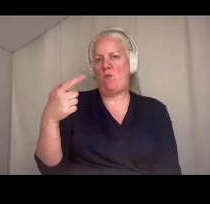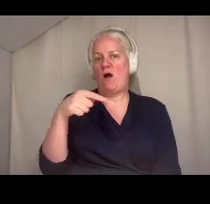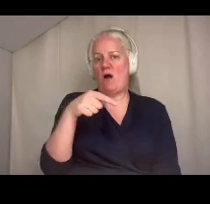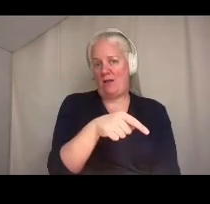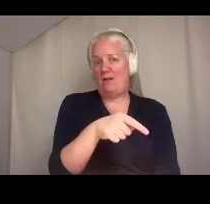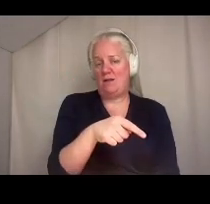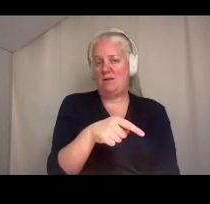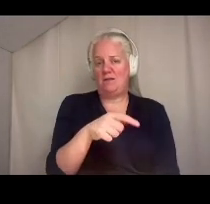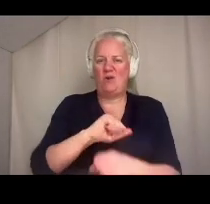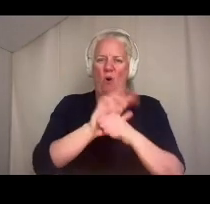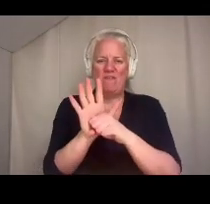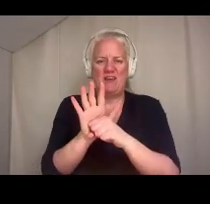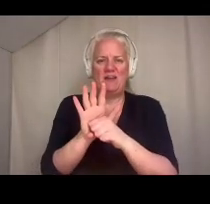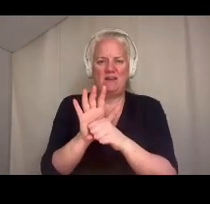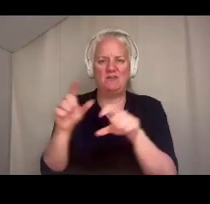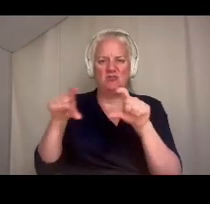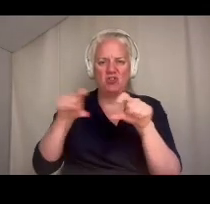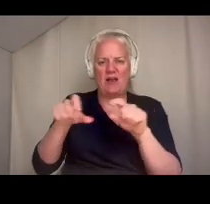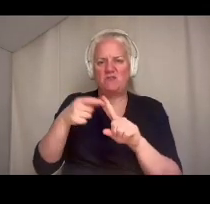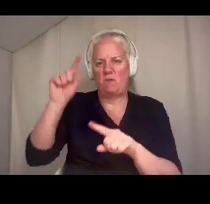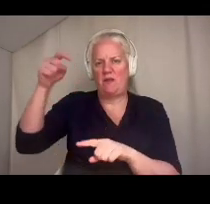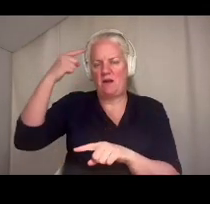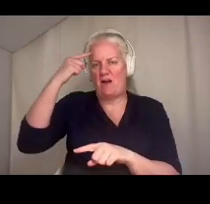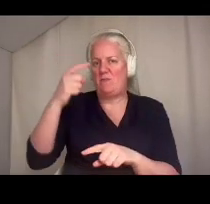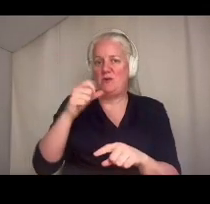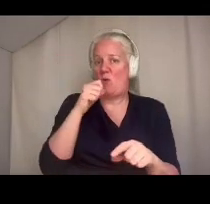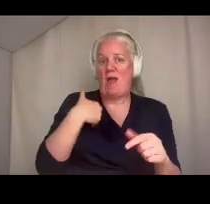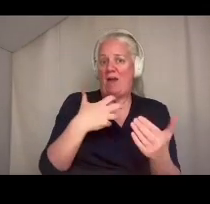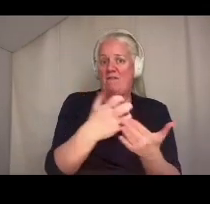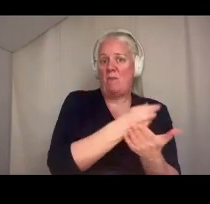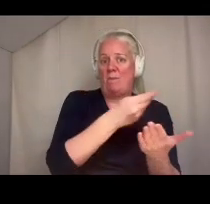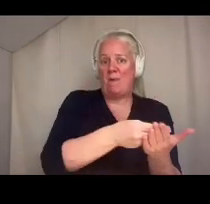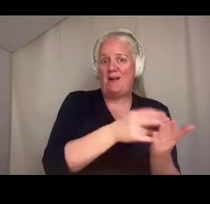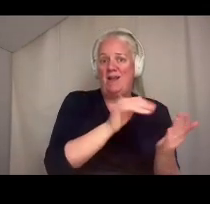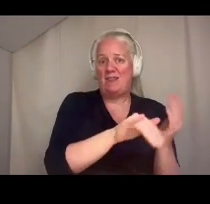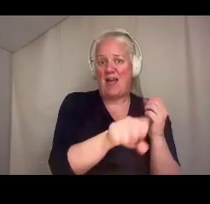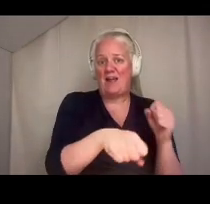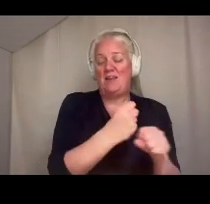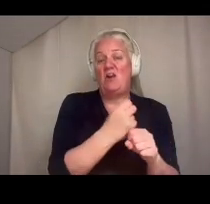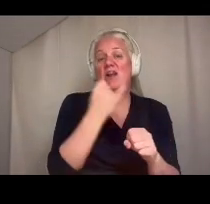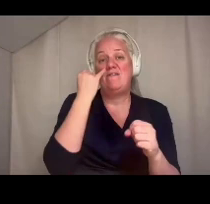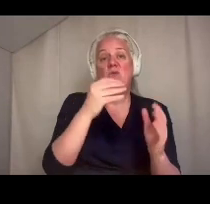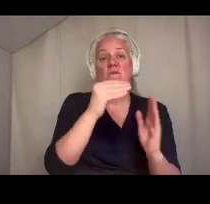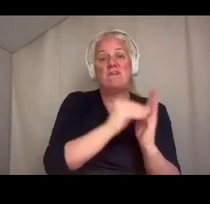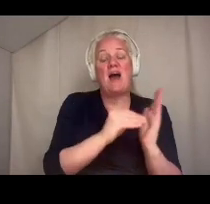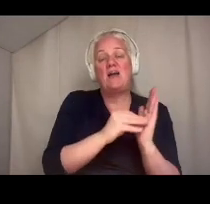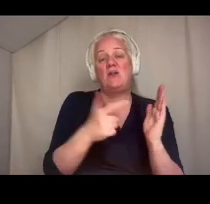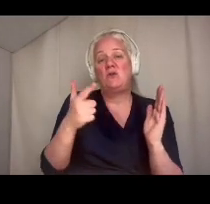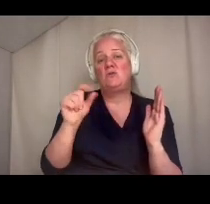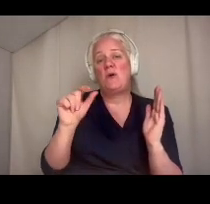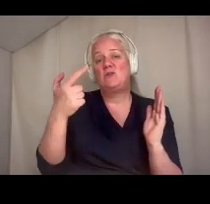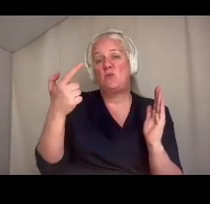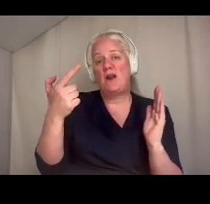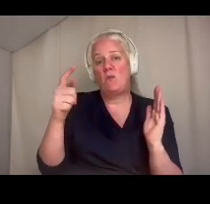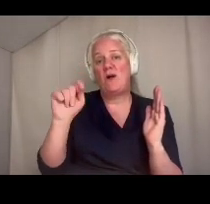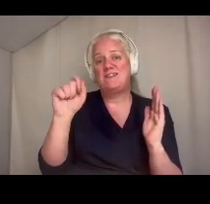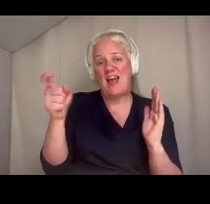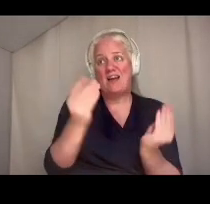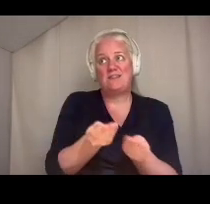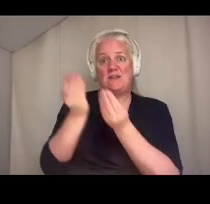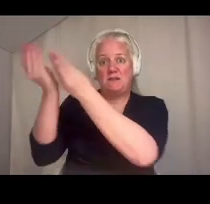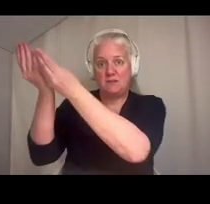income that calendar year. But if they filed the 2021 taxes, they may now